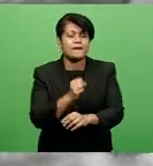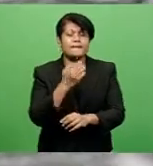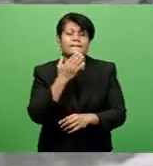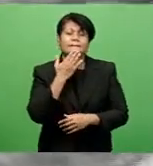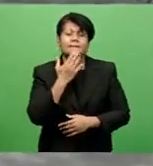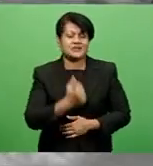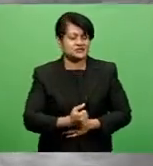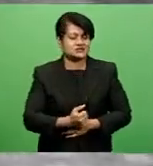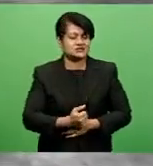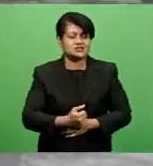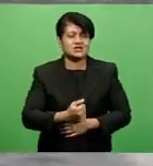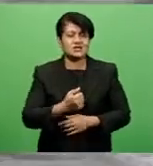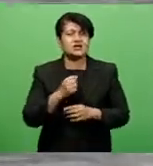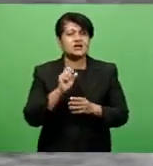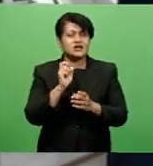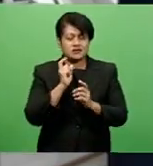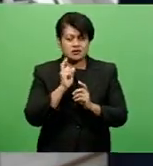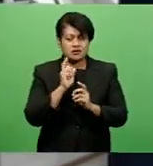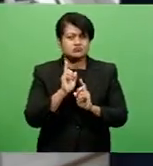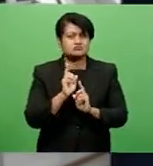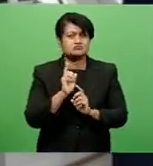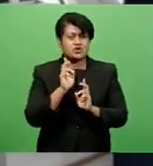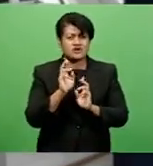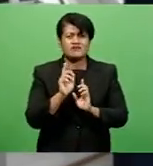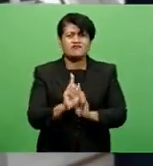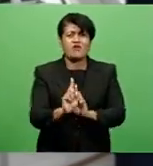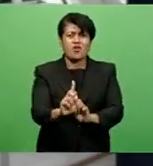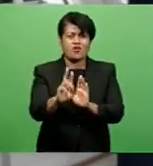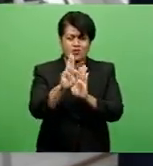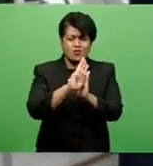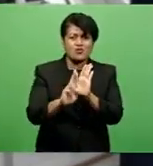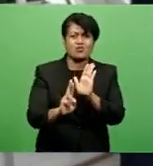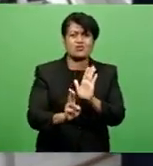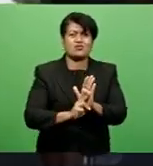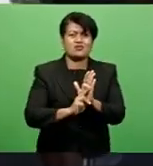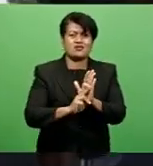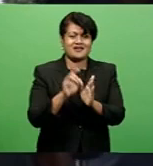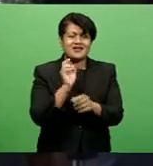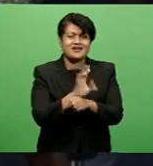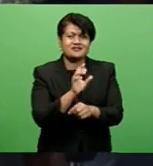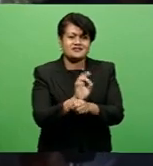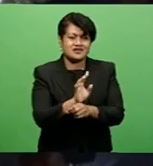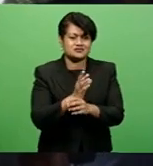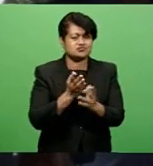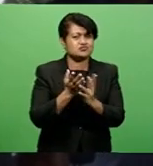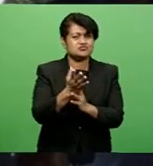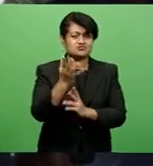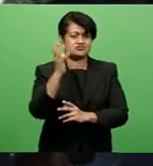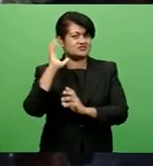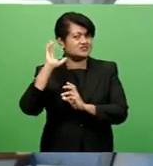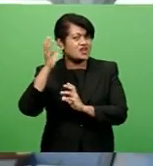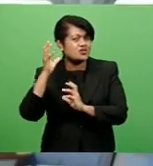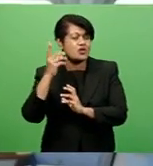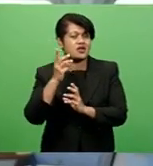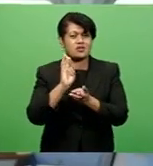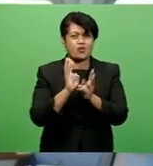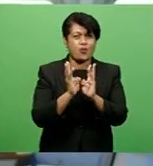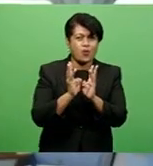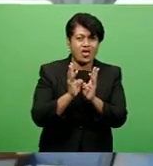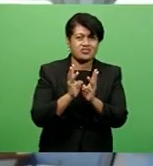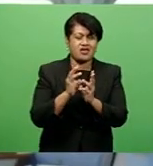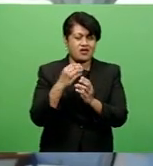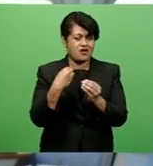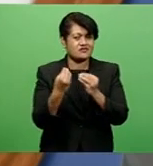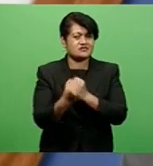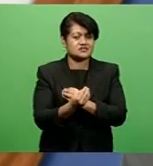please adhere to the weather warnings that has been advised through the radio and through the weather office. These are